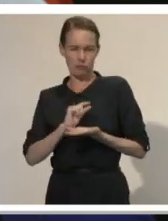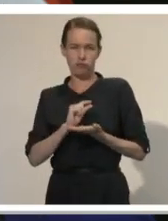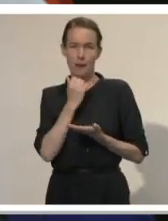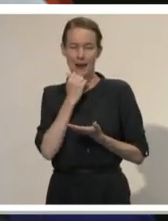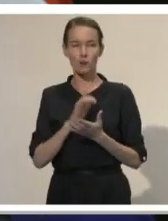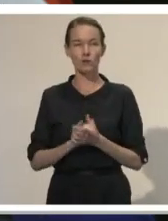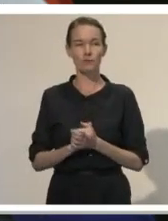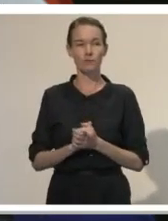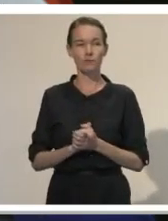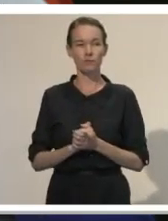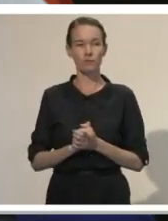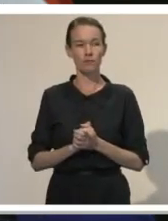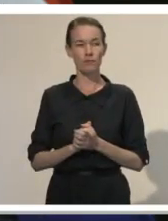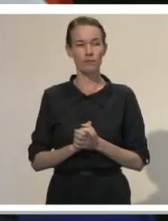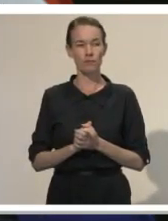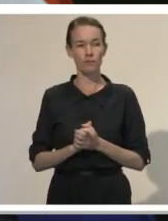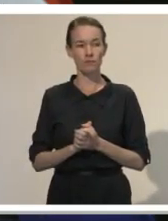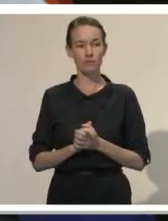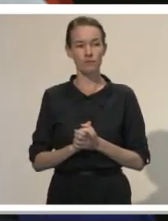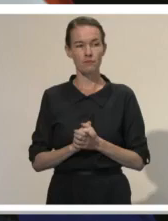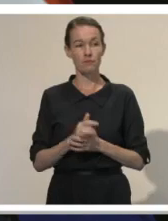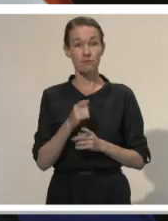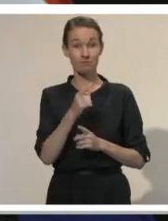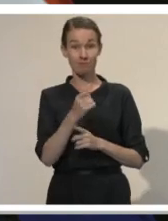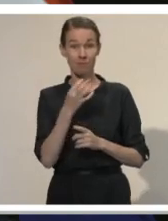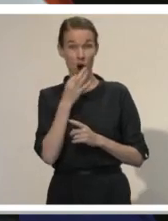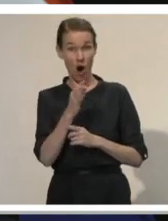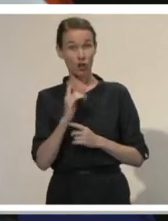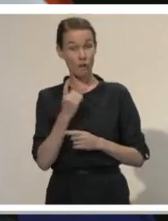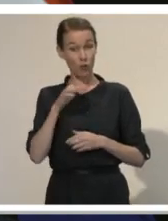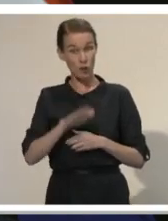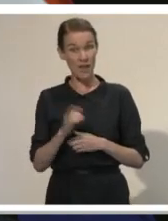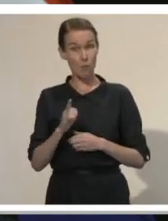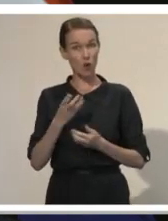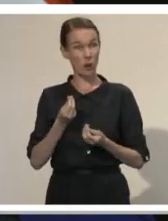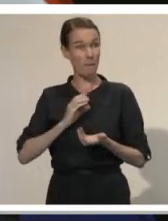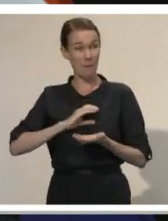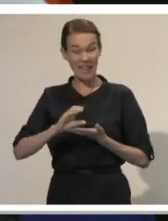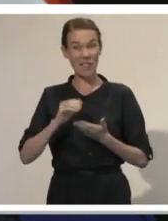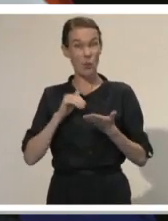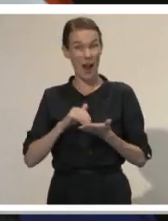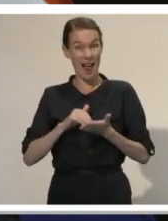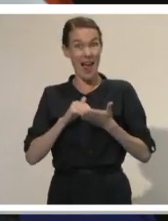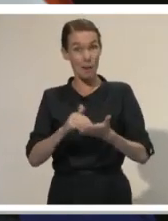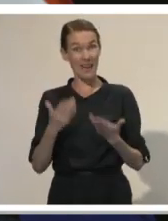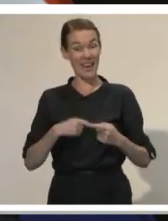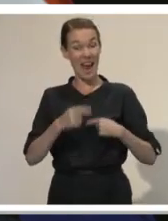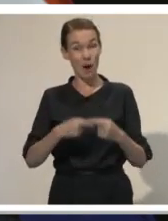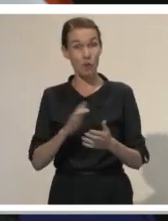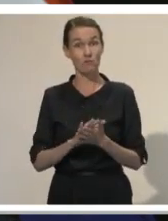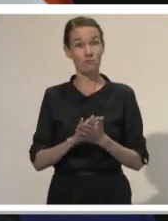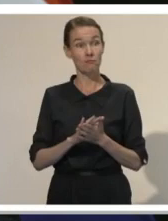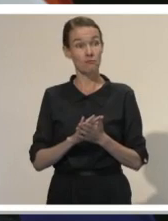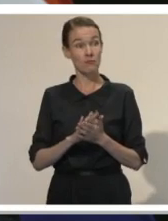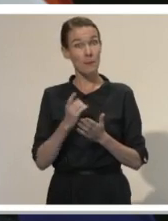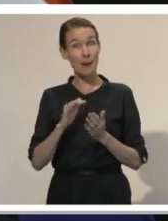bringing it forward. It's more of a cash flow measure rather than a bolstering measure. That's correct. Is there any sense that you might want to boost the level of that was one of the